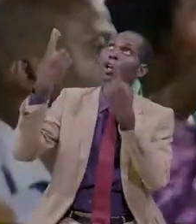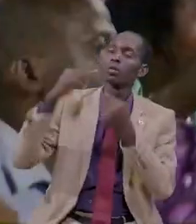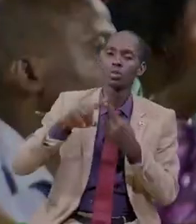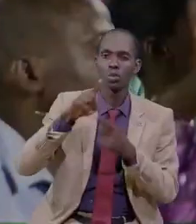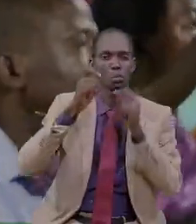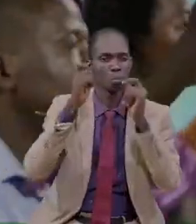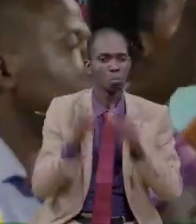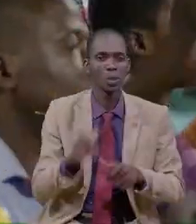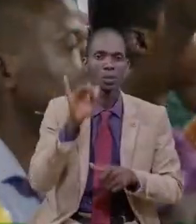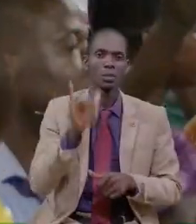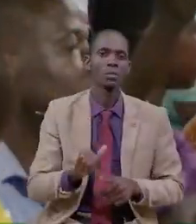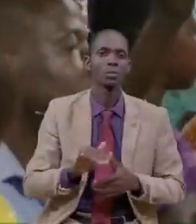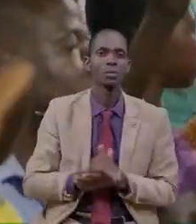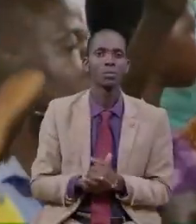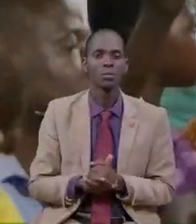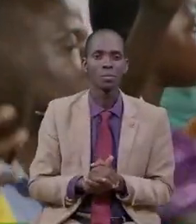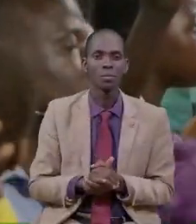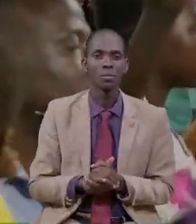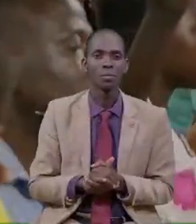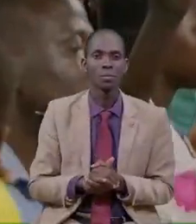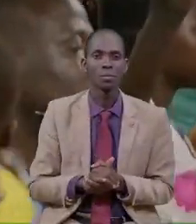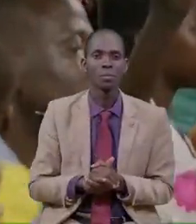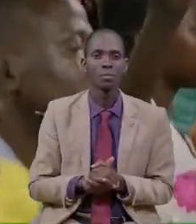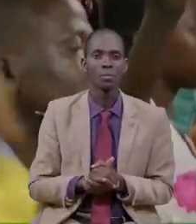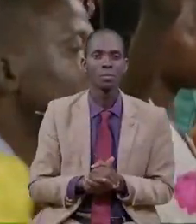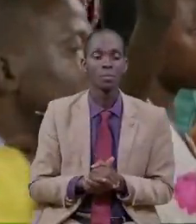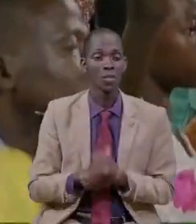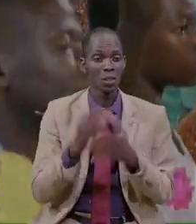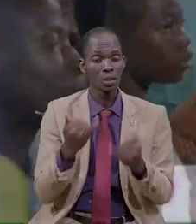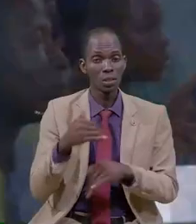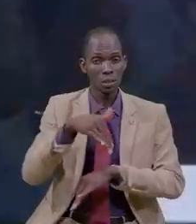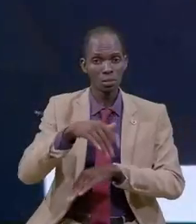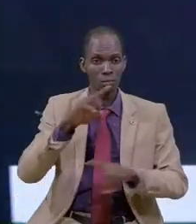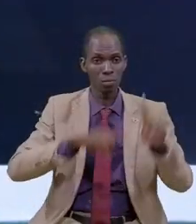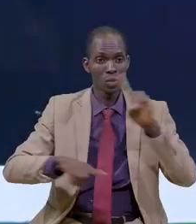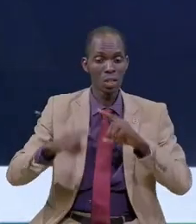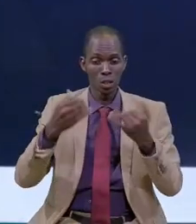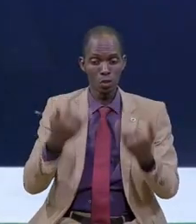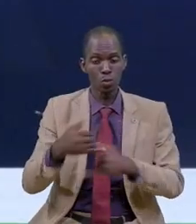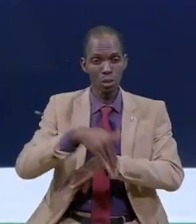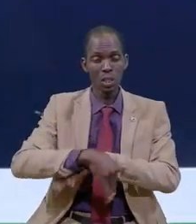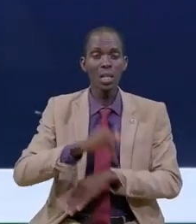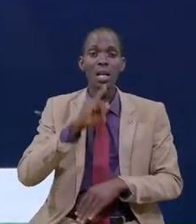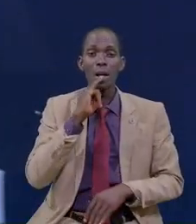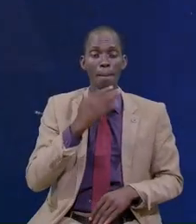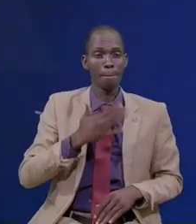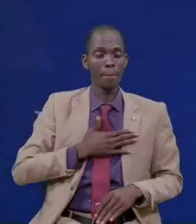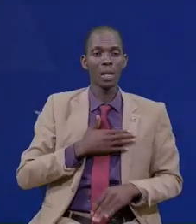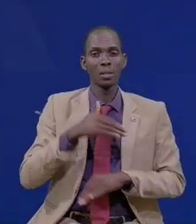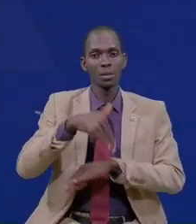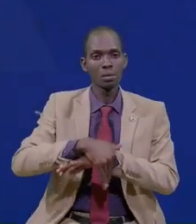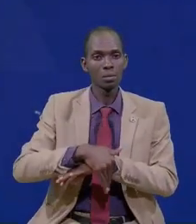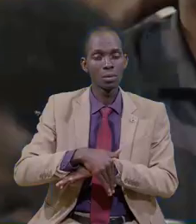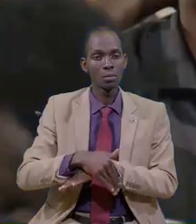veut la guérison là-bas? Tu lèves la main et ça vient instantanément. Tonight is my night. Ce soir, c'est ma soirée. I want you to say